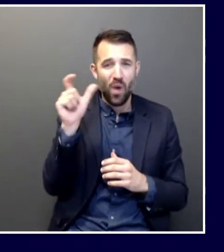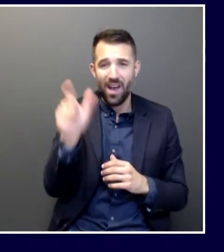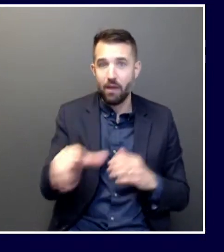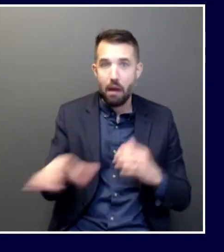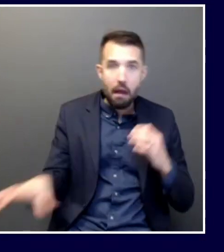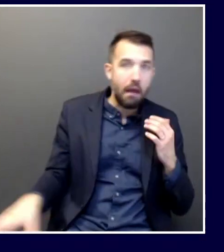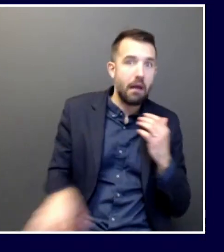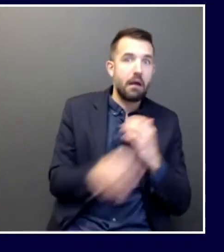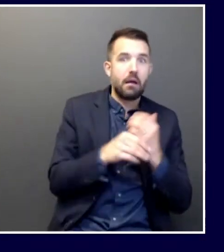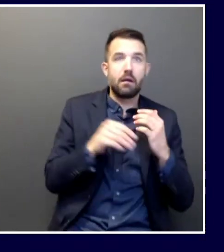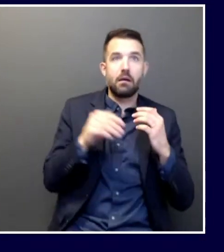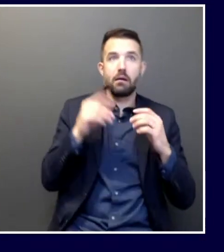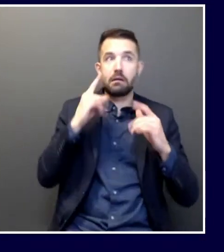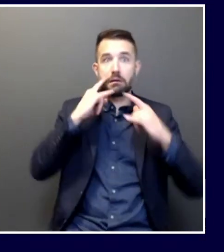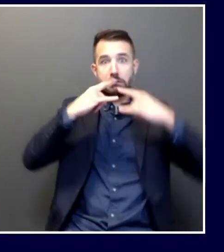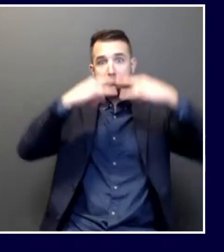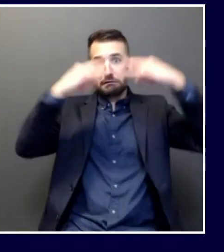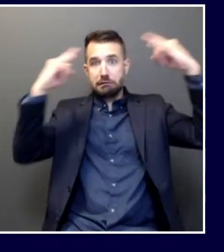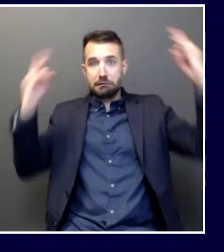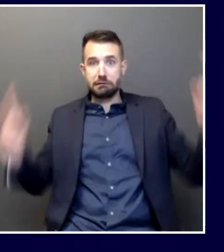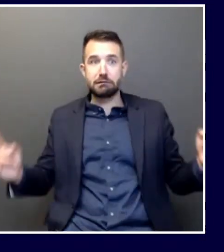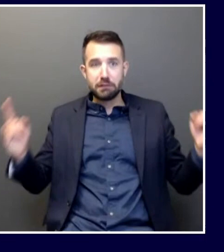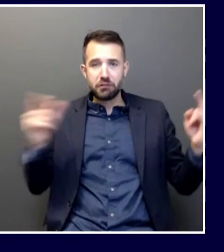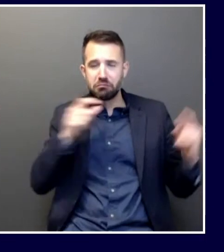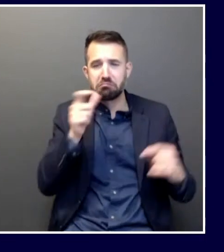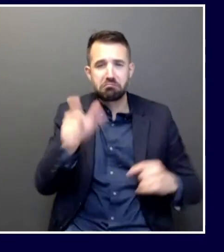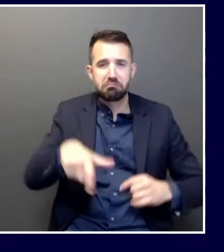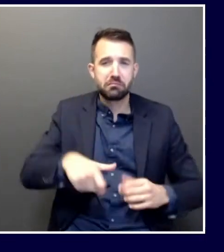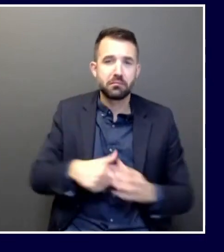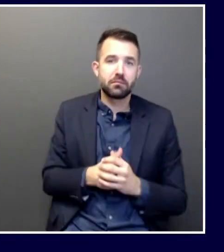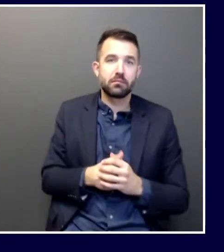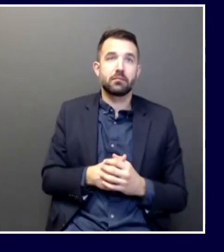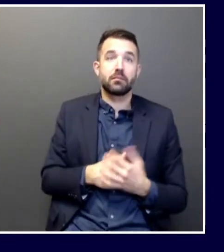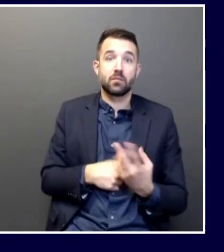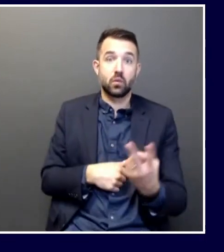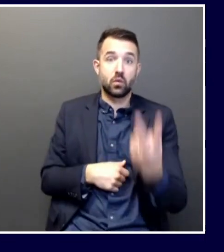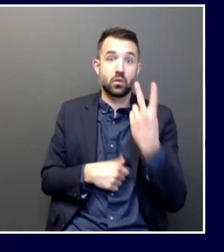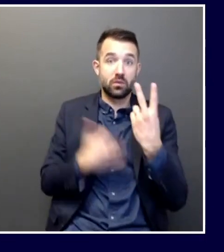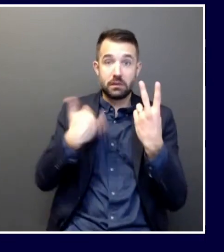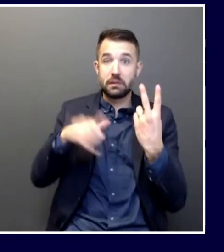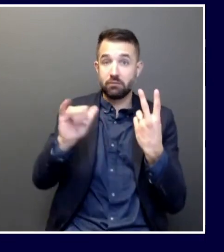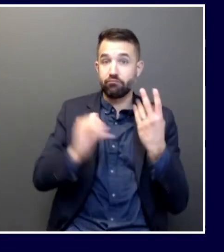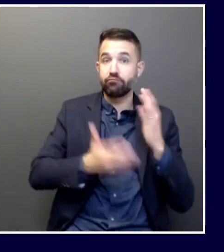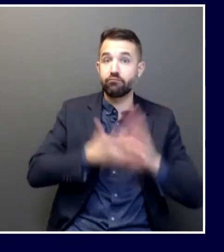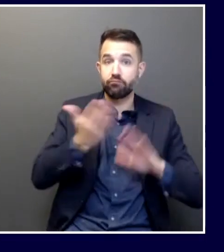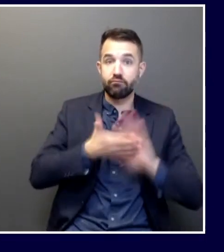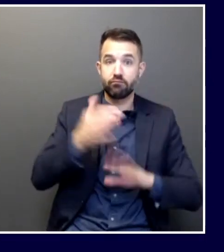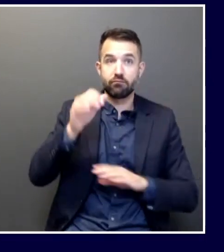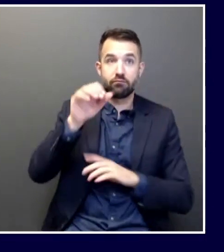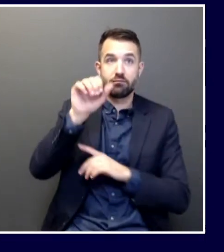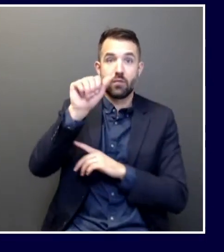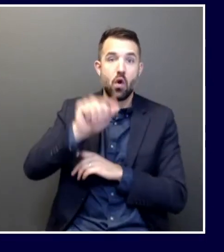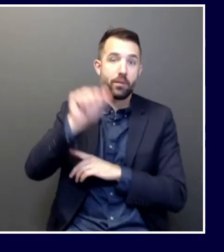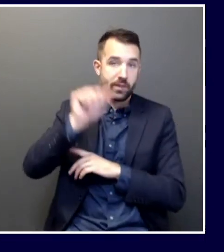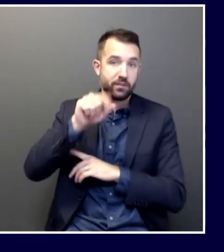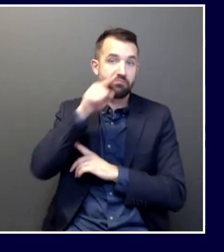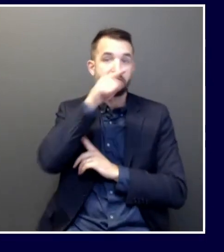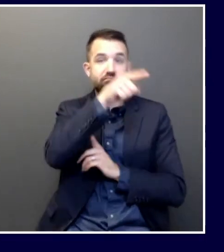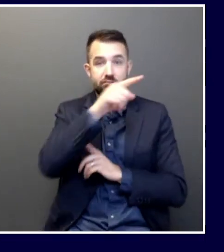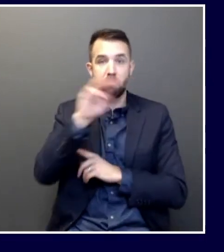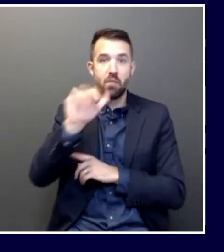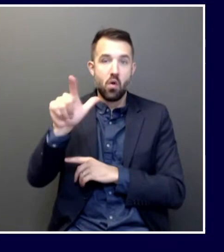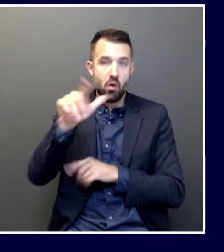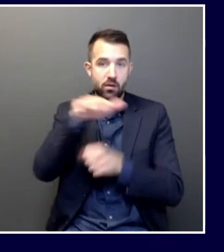large scale sites. For example, 2 of them are still open: the Auburn Mall and the site in Sanford operated by York County